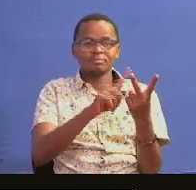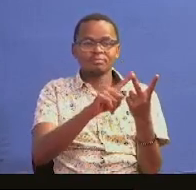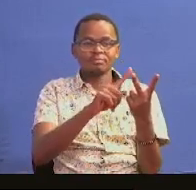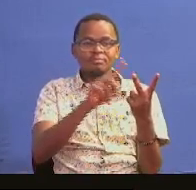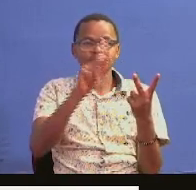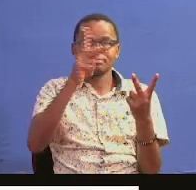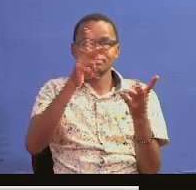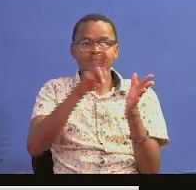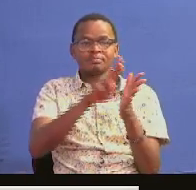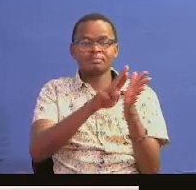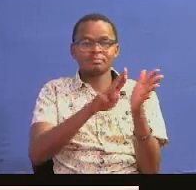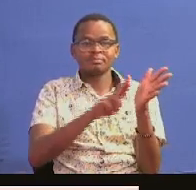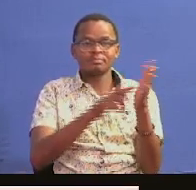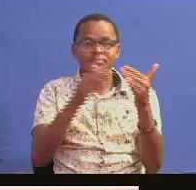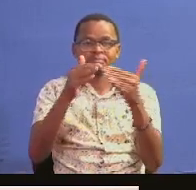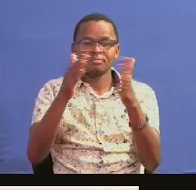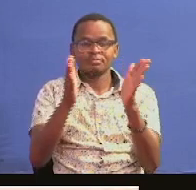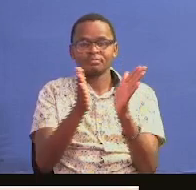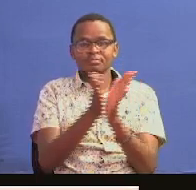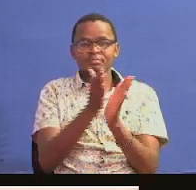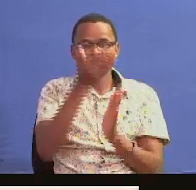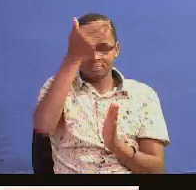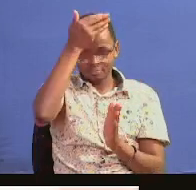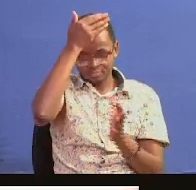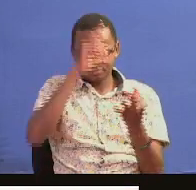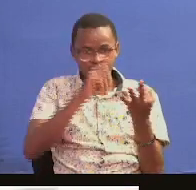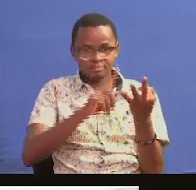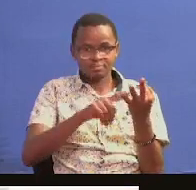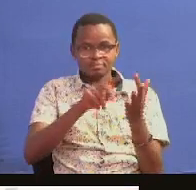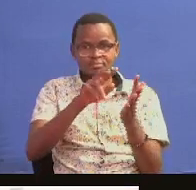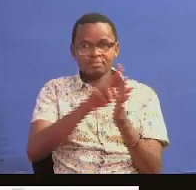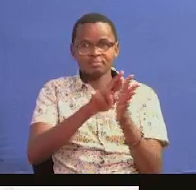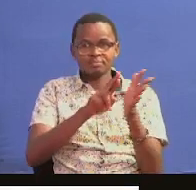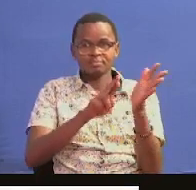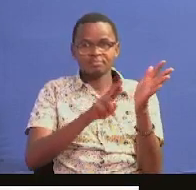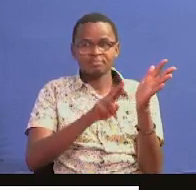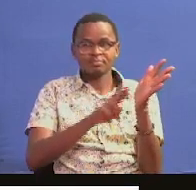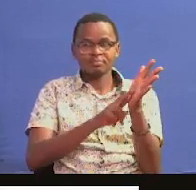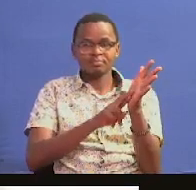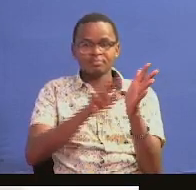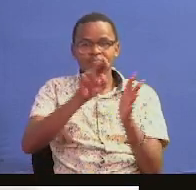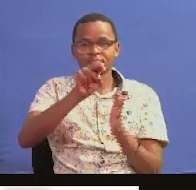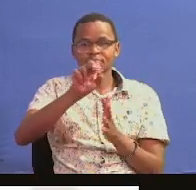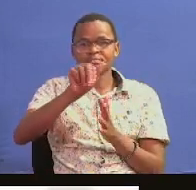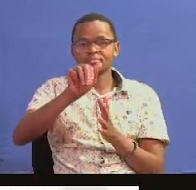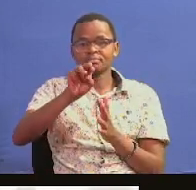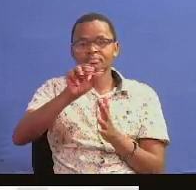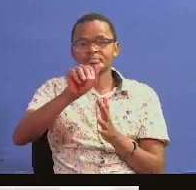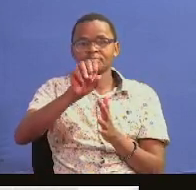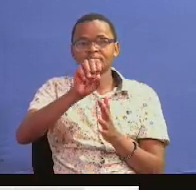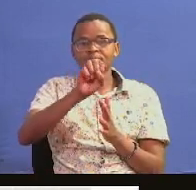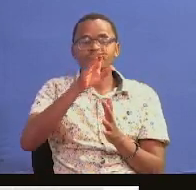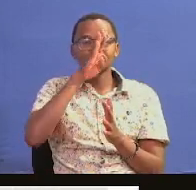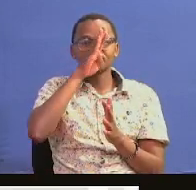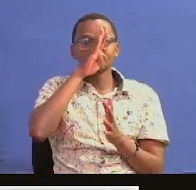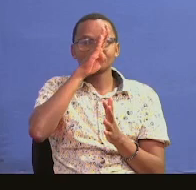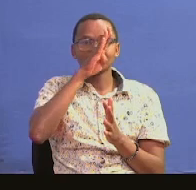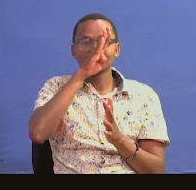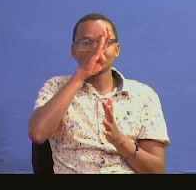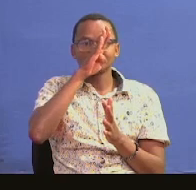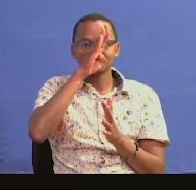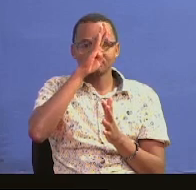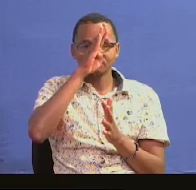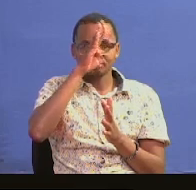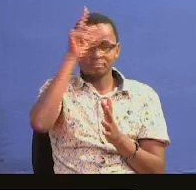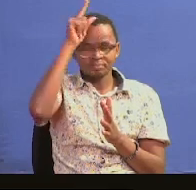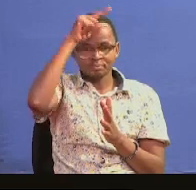be a Kenya registered community health nurse or a Kenya registered nurse, and you can also be a Bachelor of